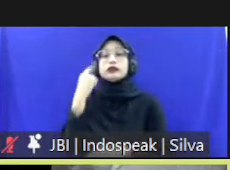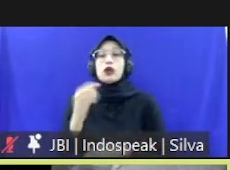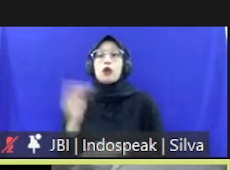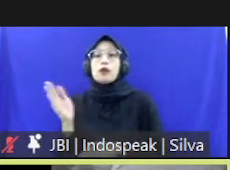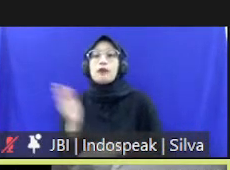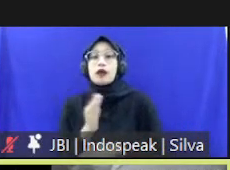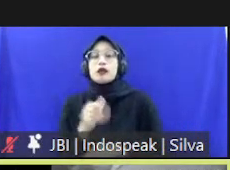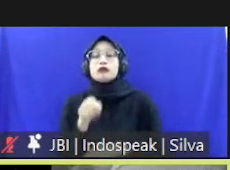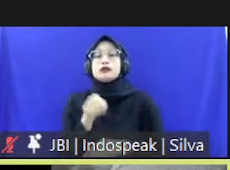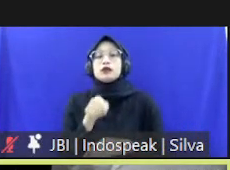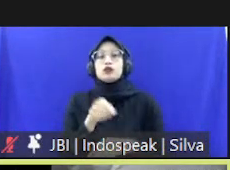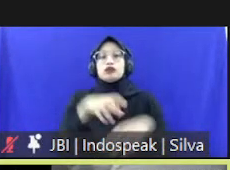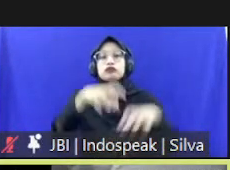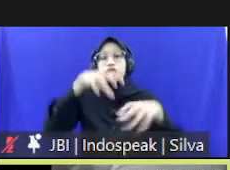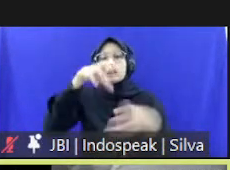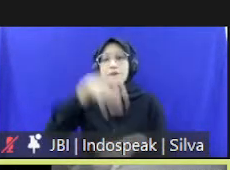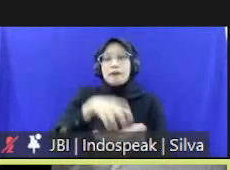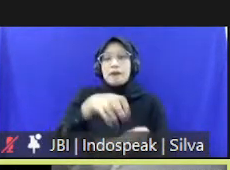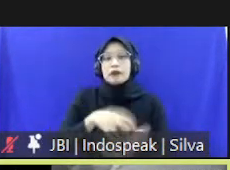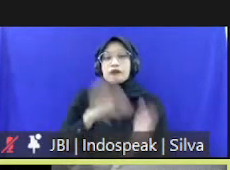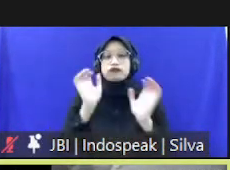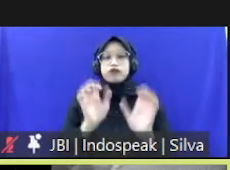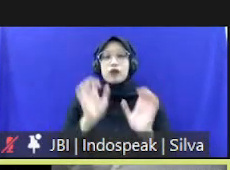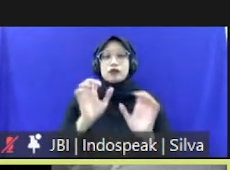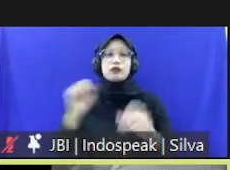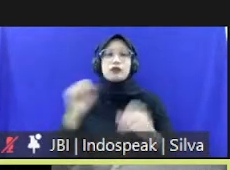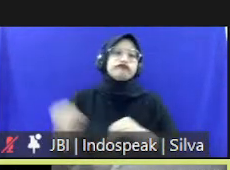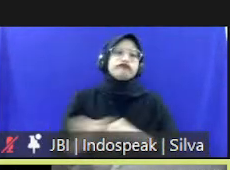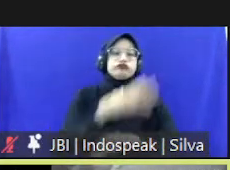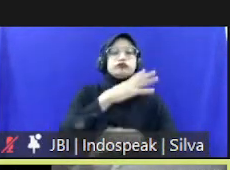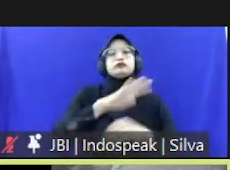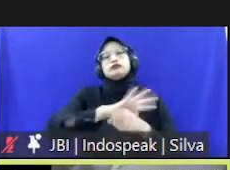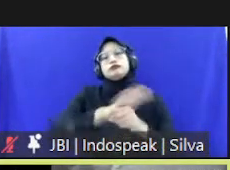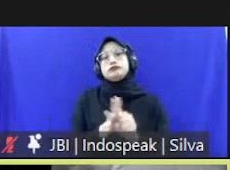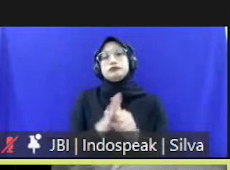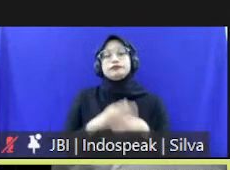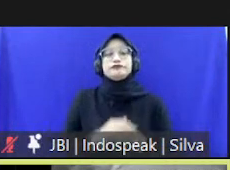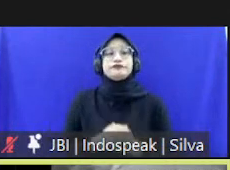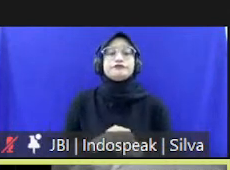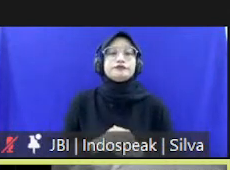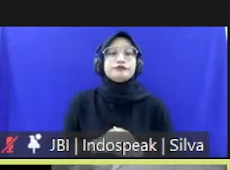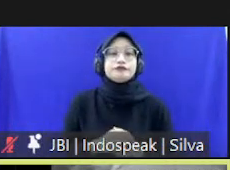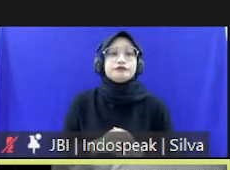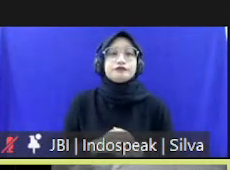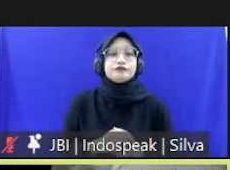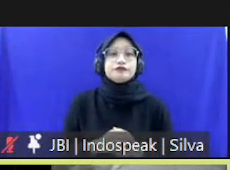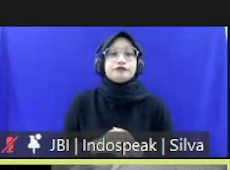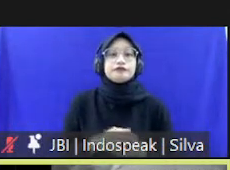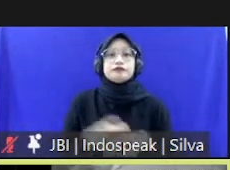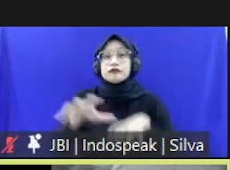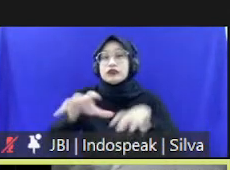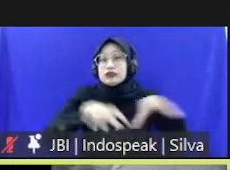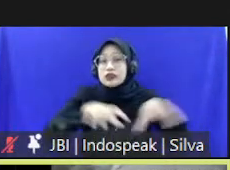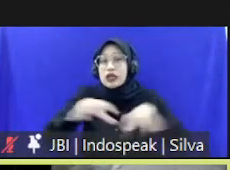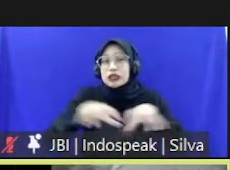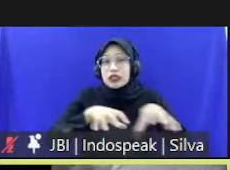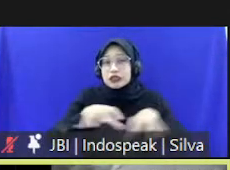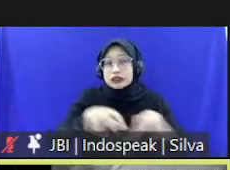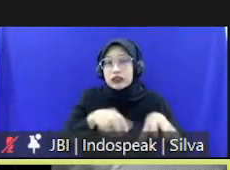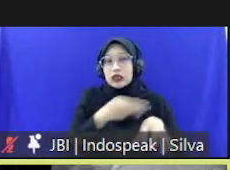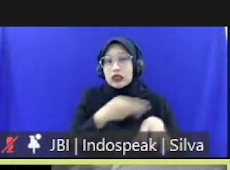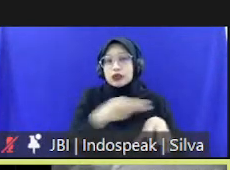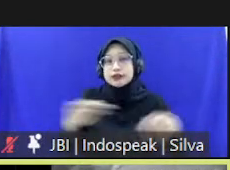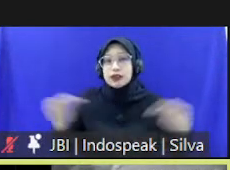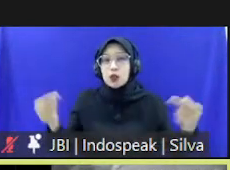confirmed cases. The strategy that is being observed from the outskirts